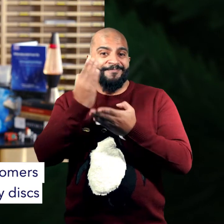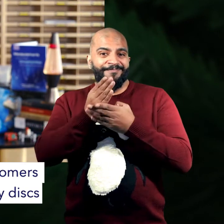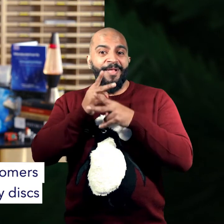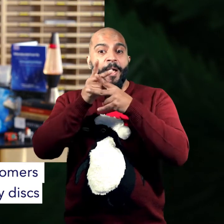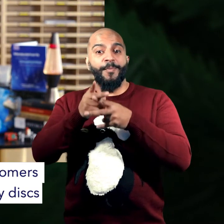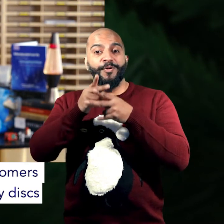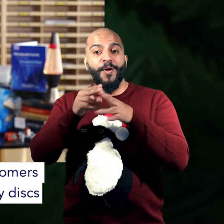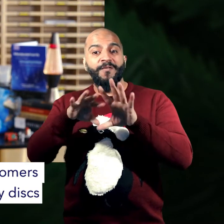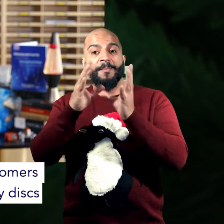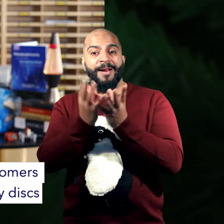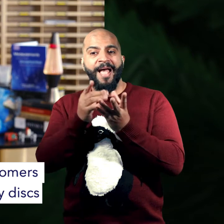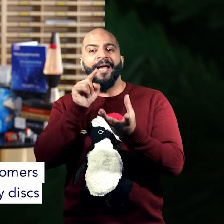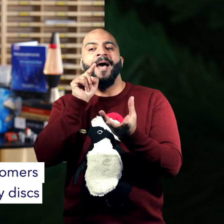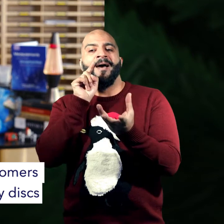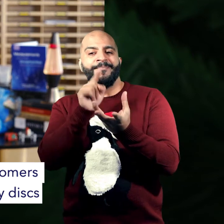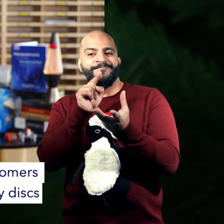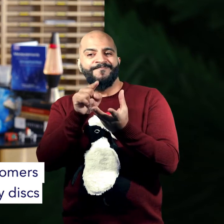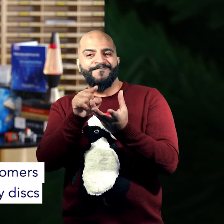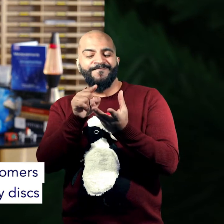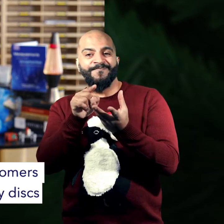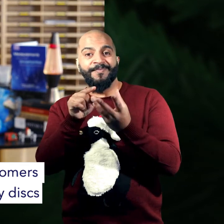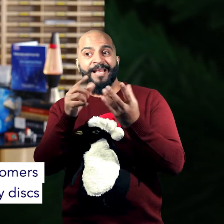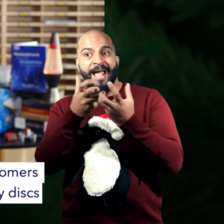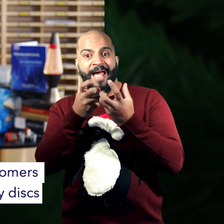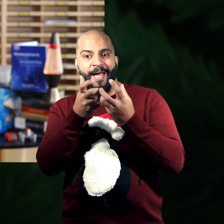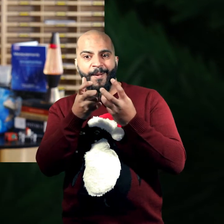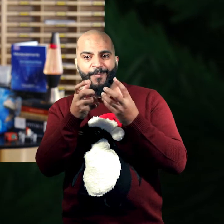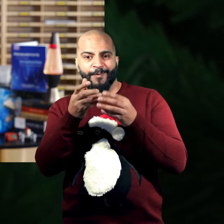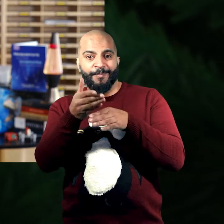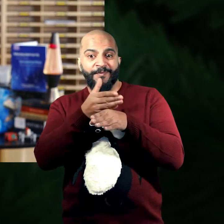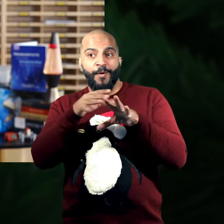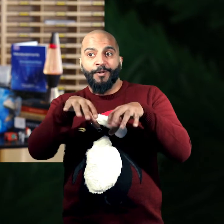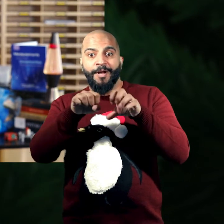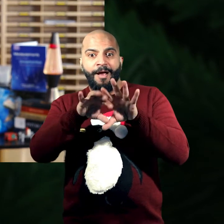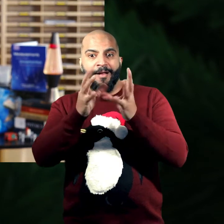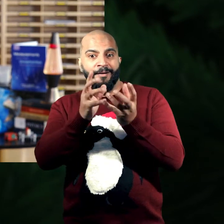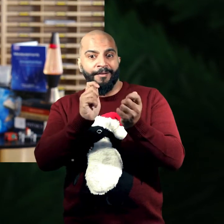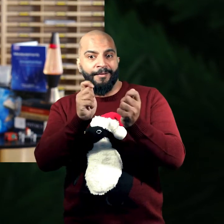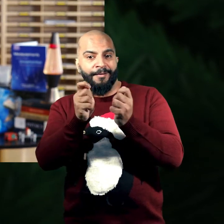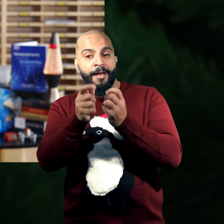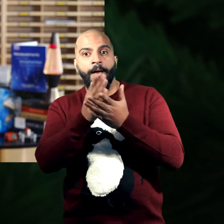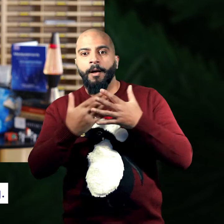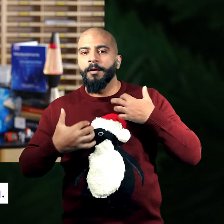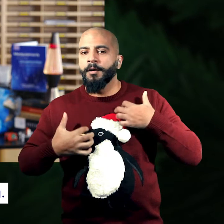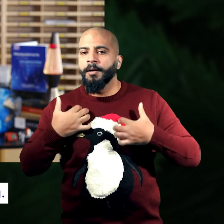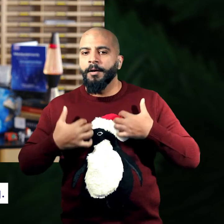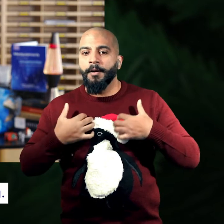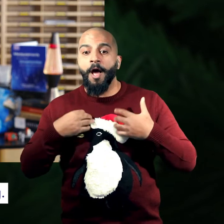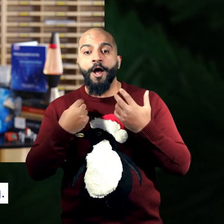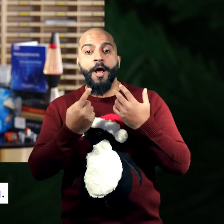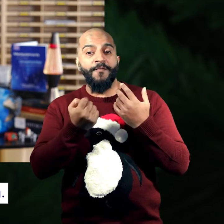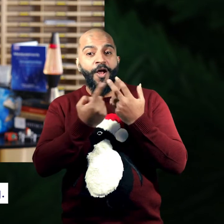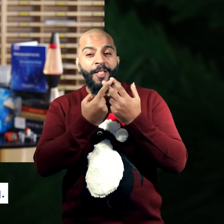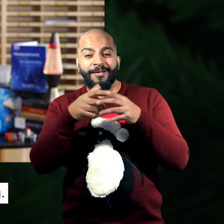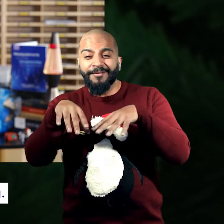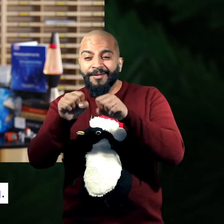years, astronomers have actually observed planets in protoplanetary disks, and that's really exciting. We're actually